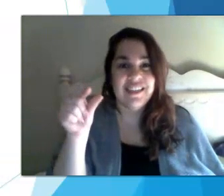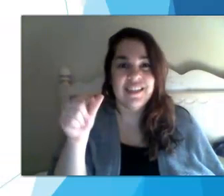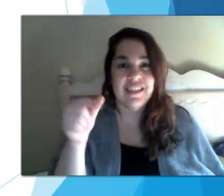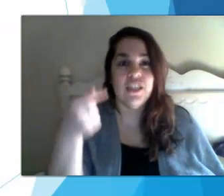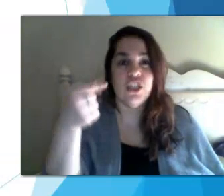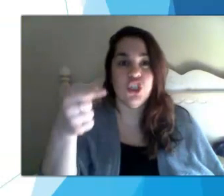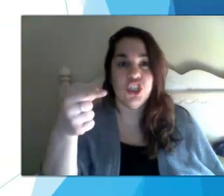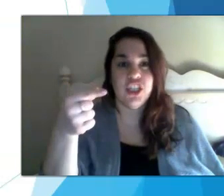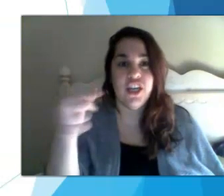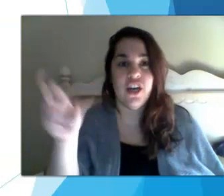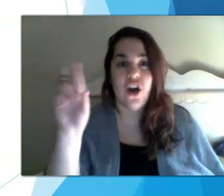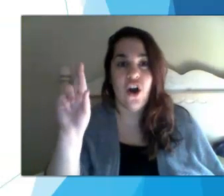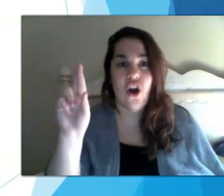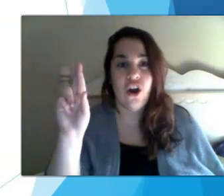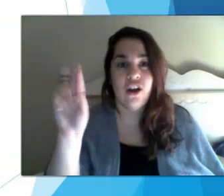Green.